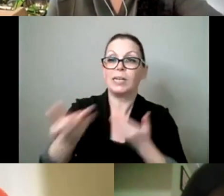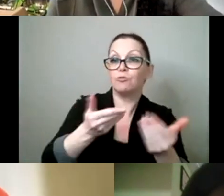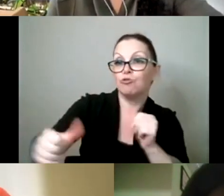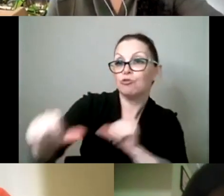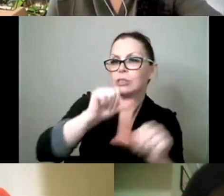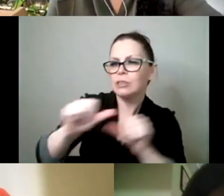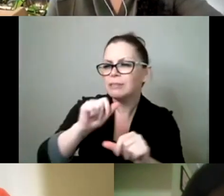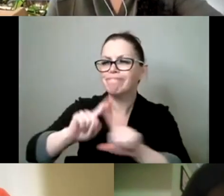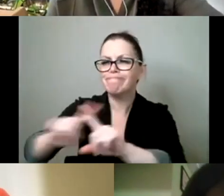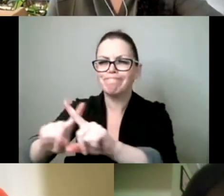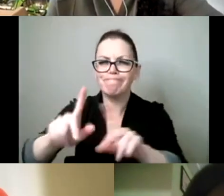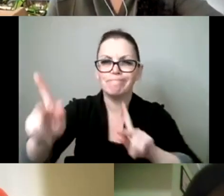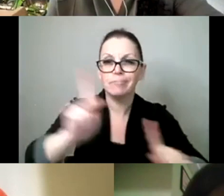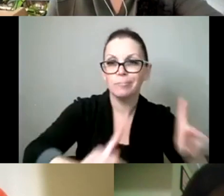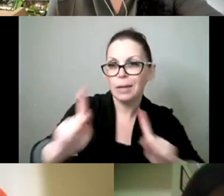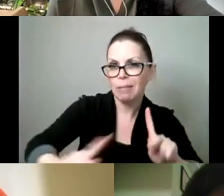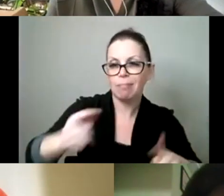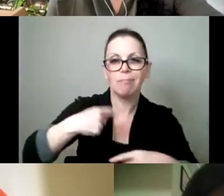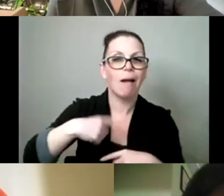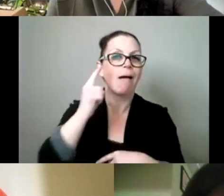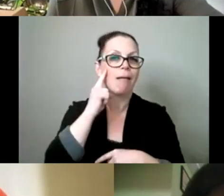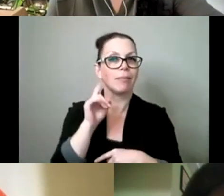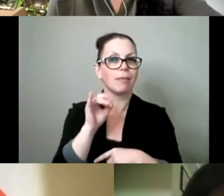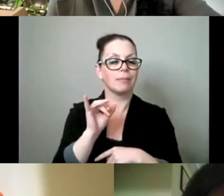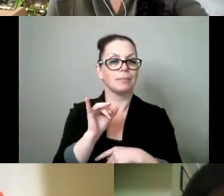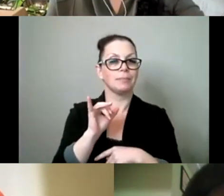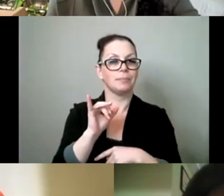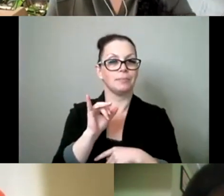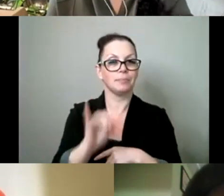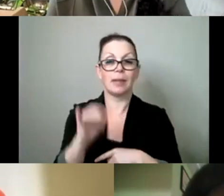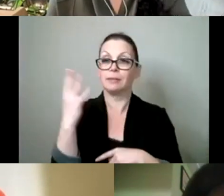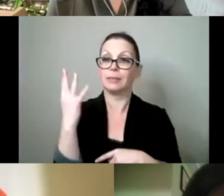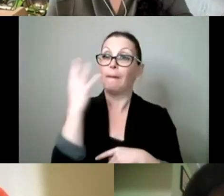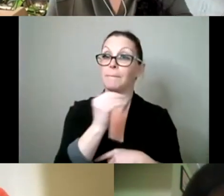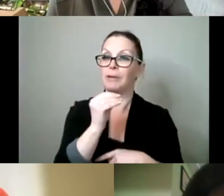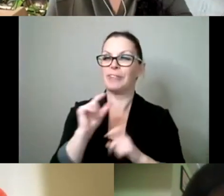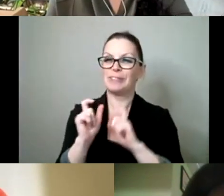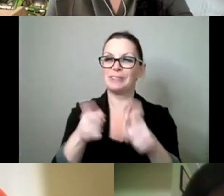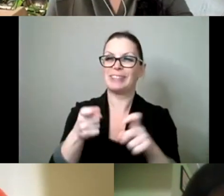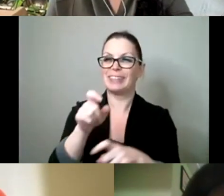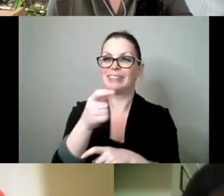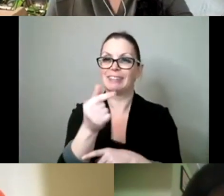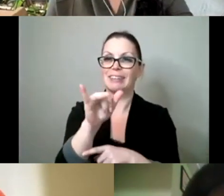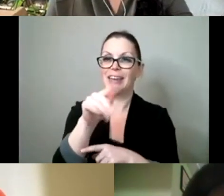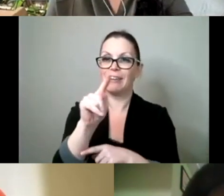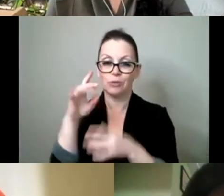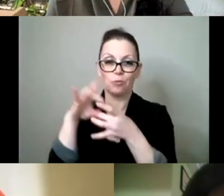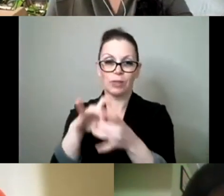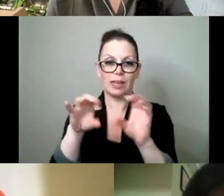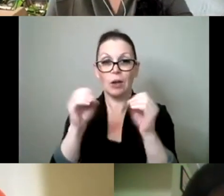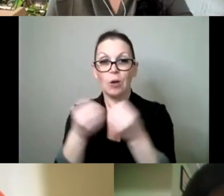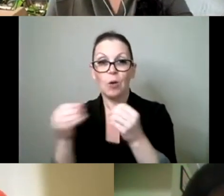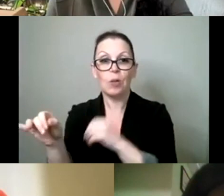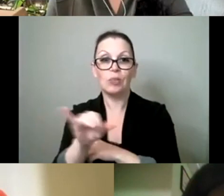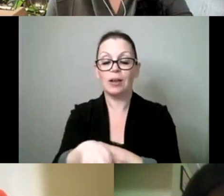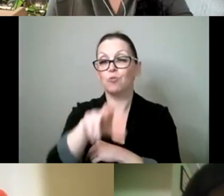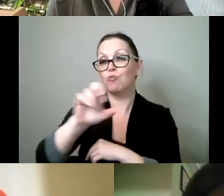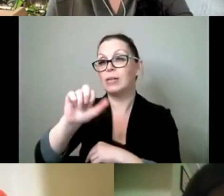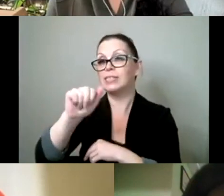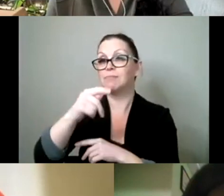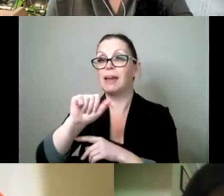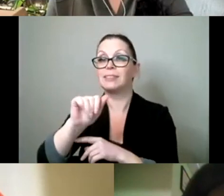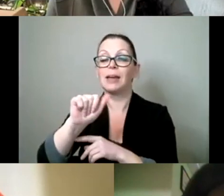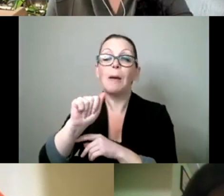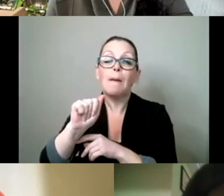other to people. And I think that's one of the beautiful gifts of like an organization like RespectAbility, bringing people